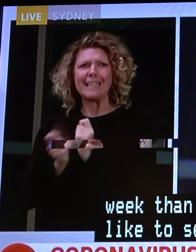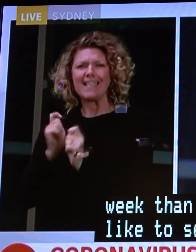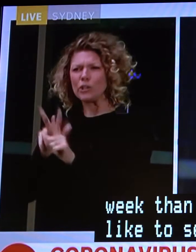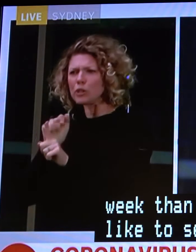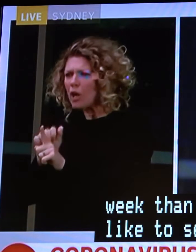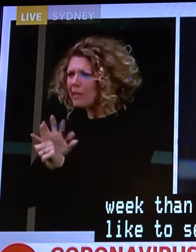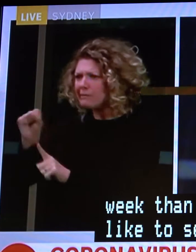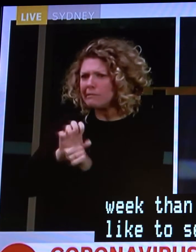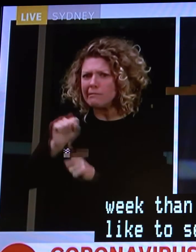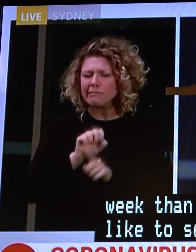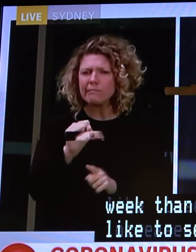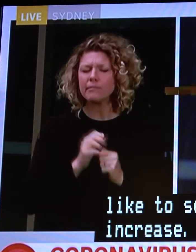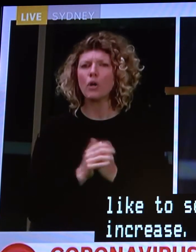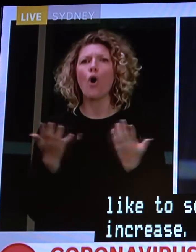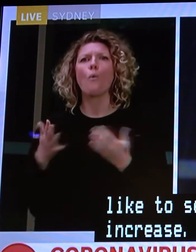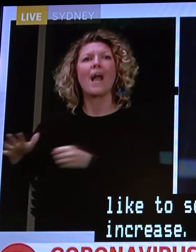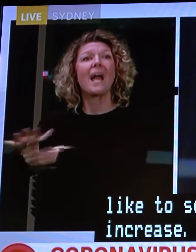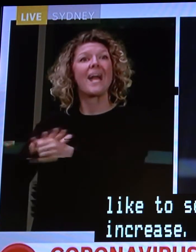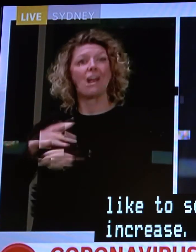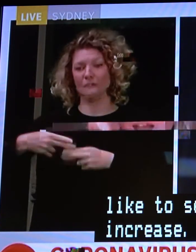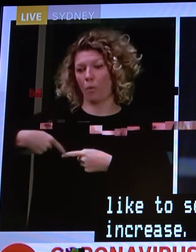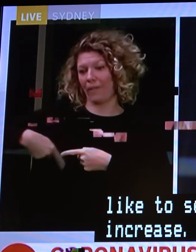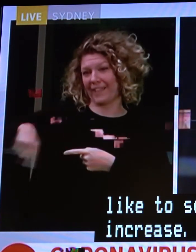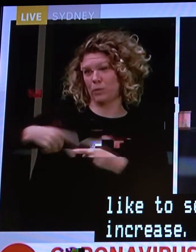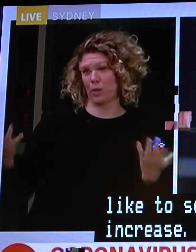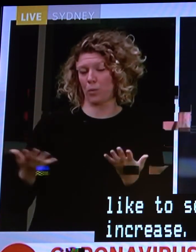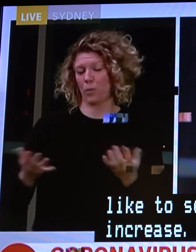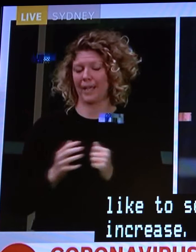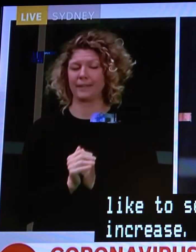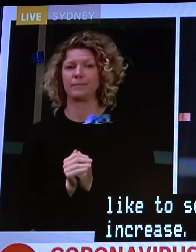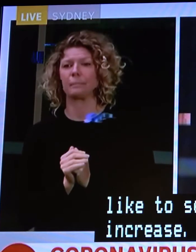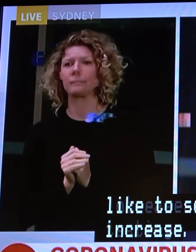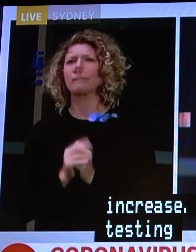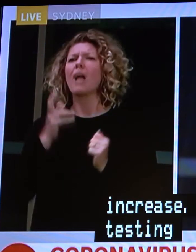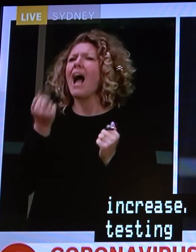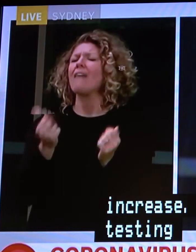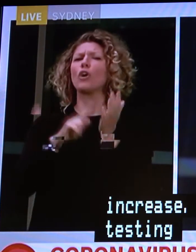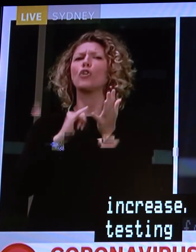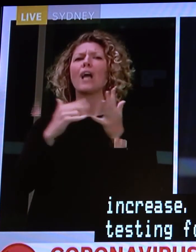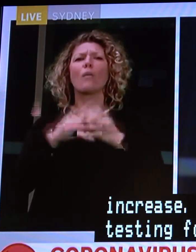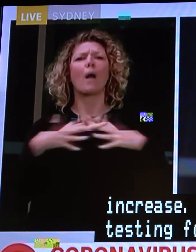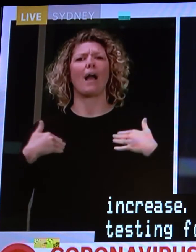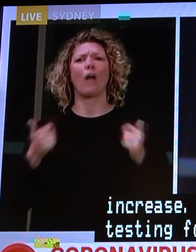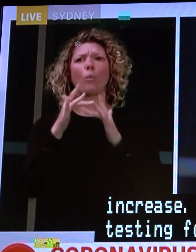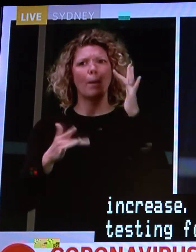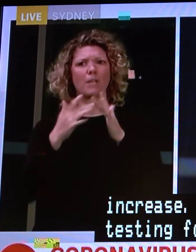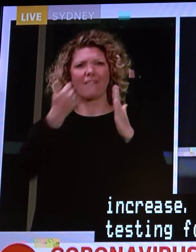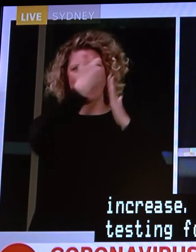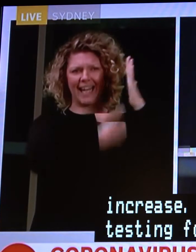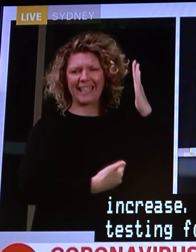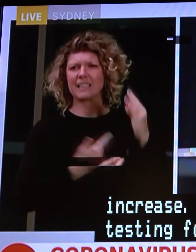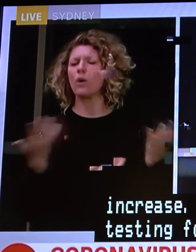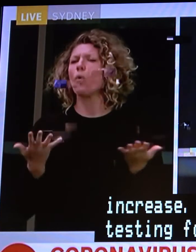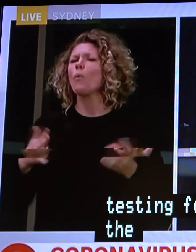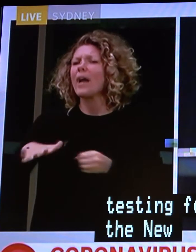areas of higher testing for this week are listed on the New South Wales Health website, but they include